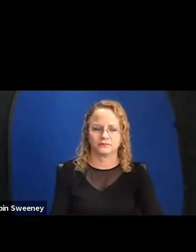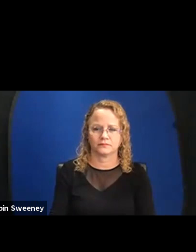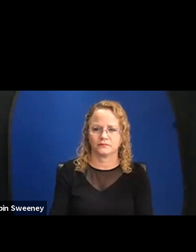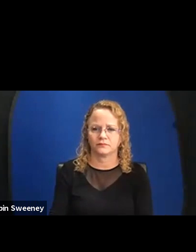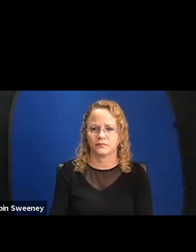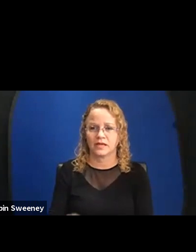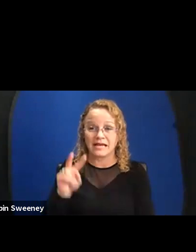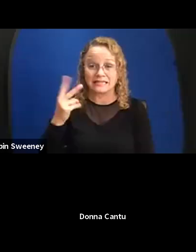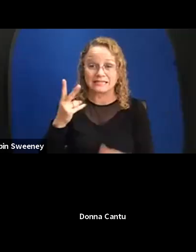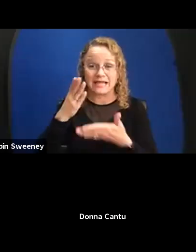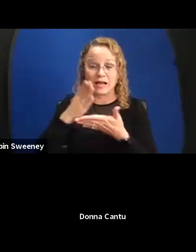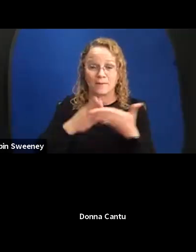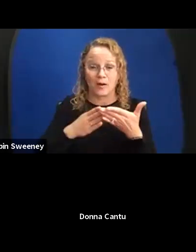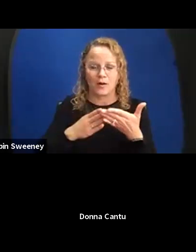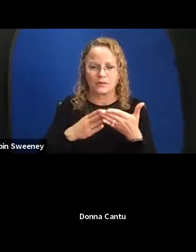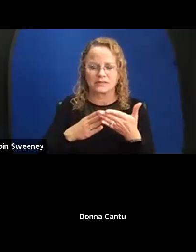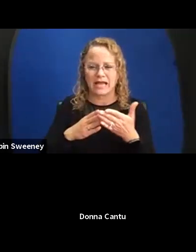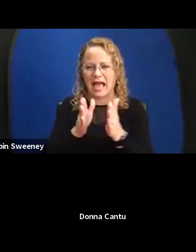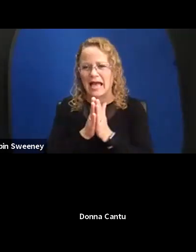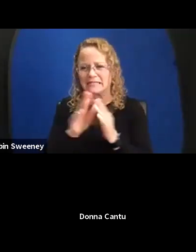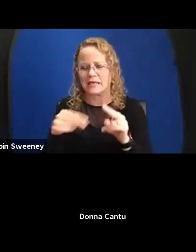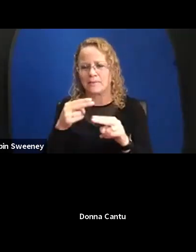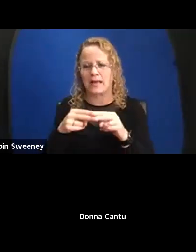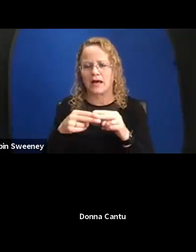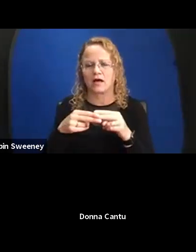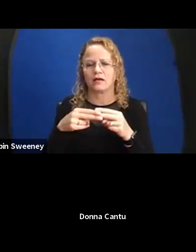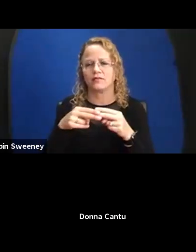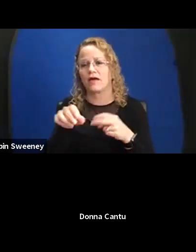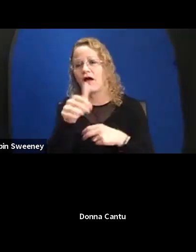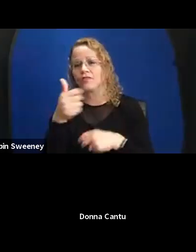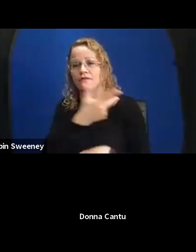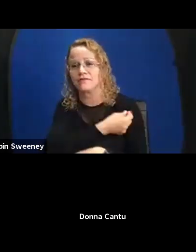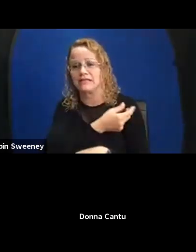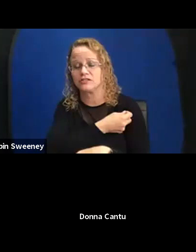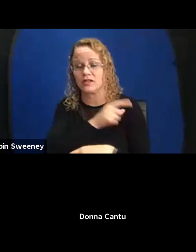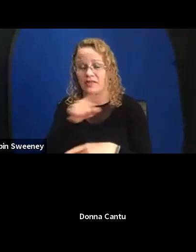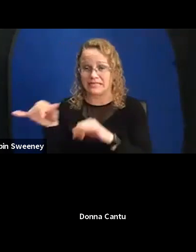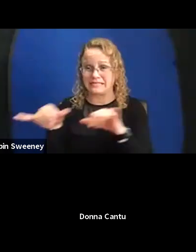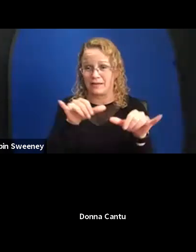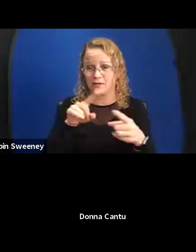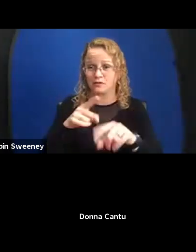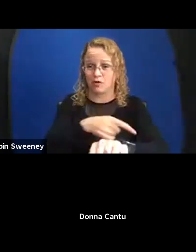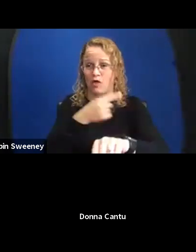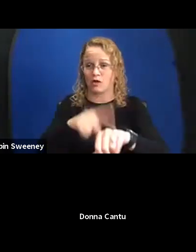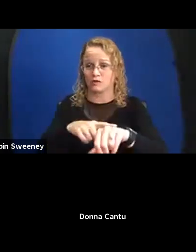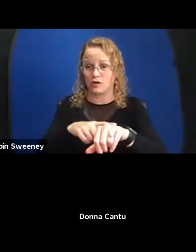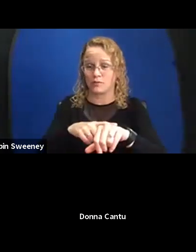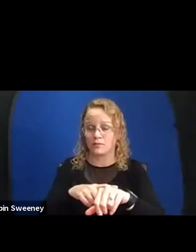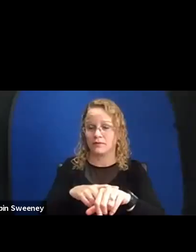The second part of that question was just kind of asking about the remaining vaccines. Are they similar to a long-term vaccination with the